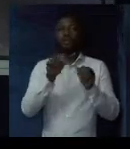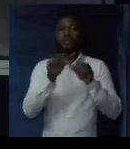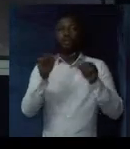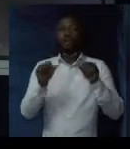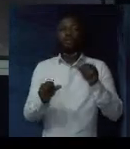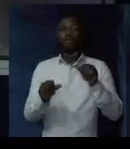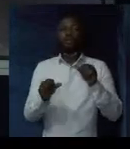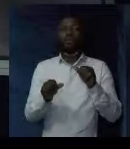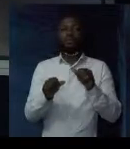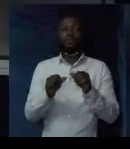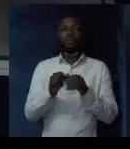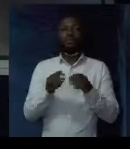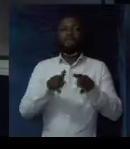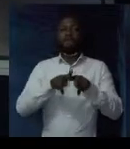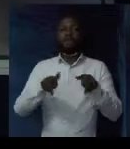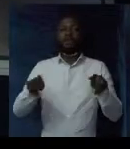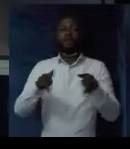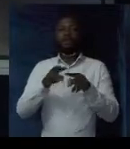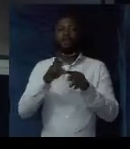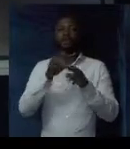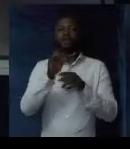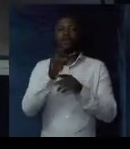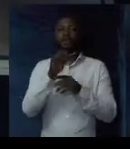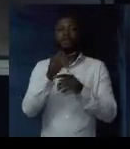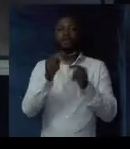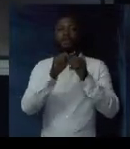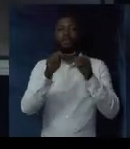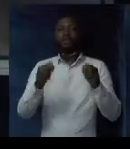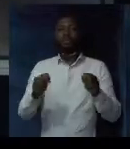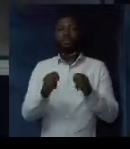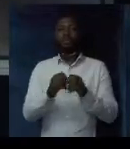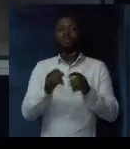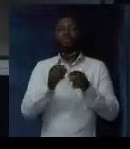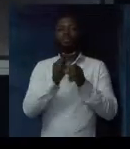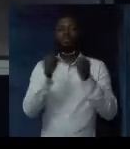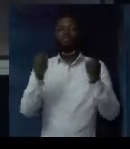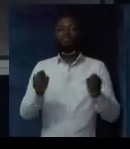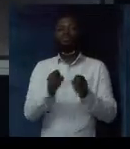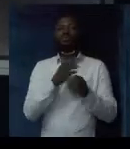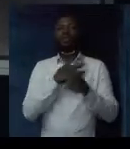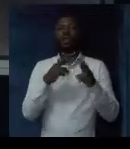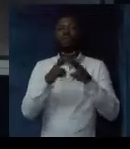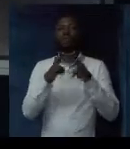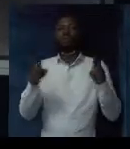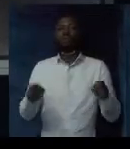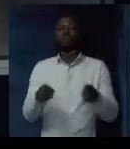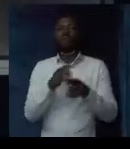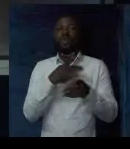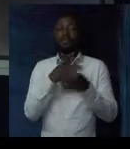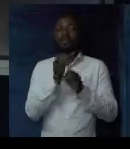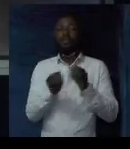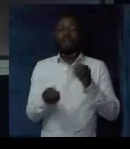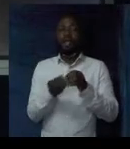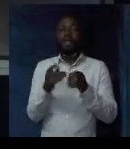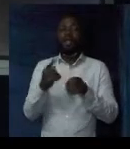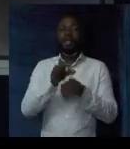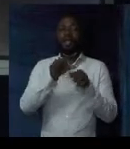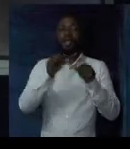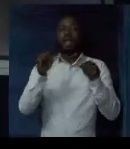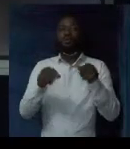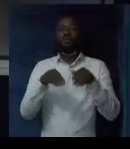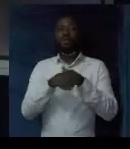4 angles. Parallelogram, rhombuses, trapezoids, squares and rectangles. And if you add